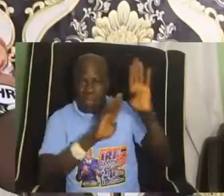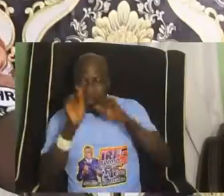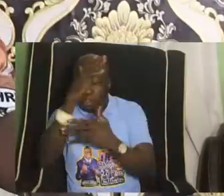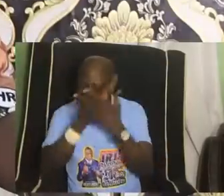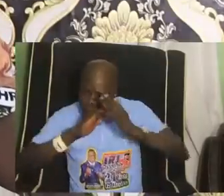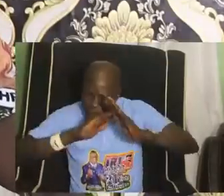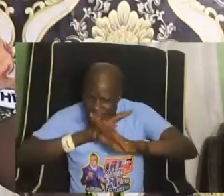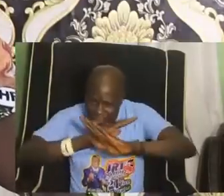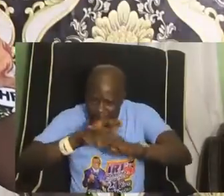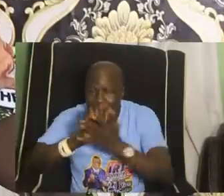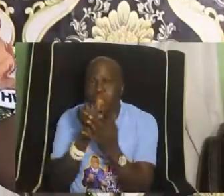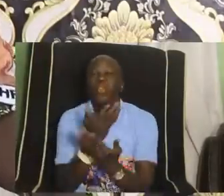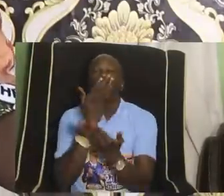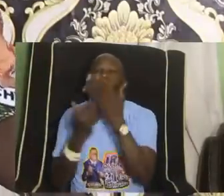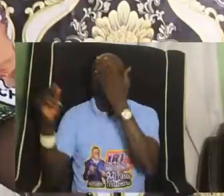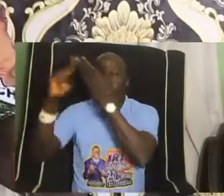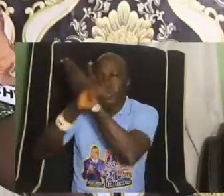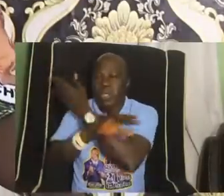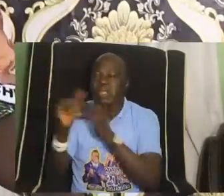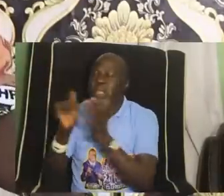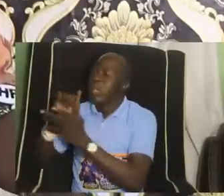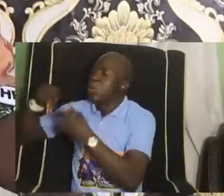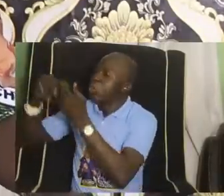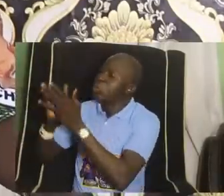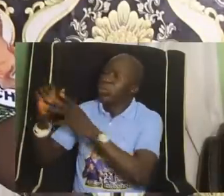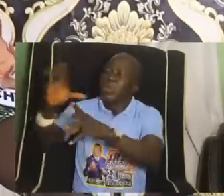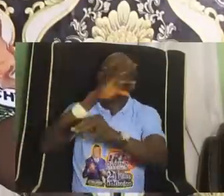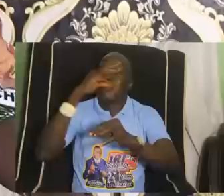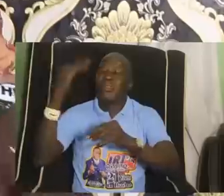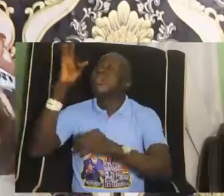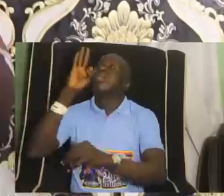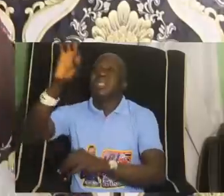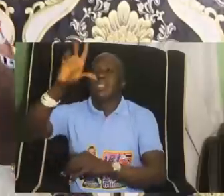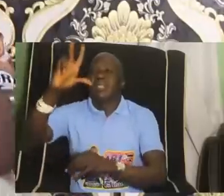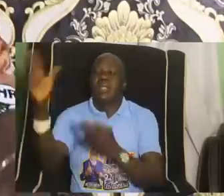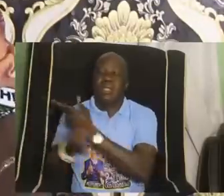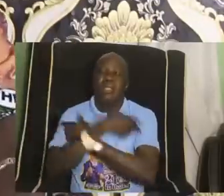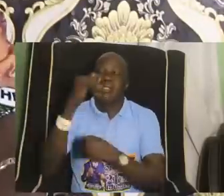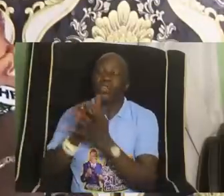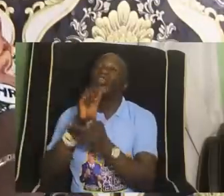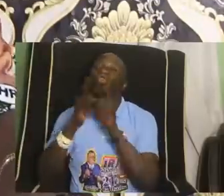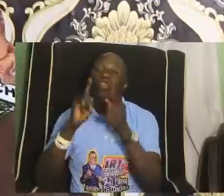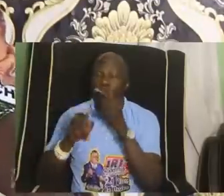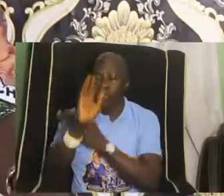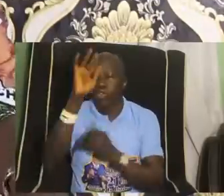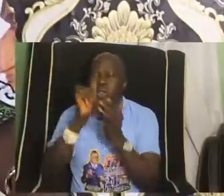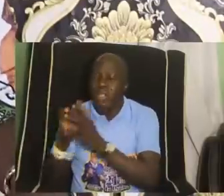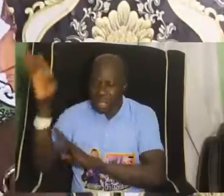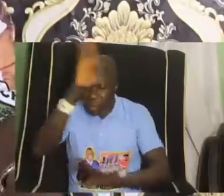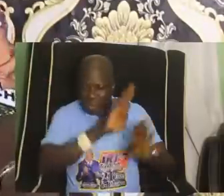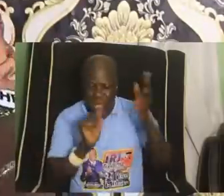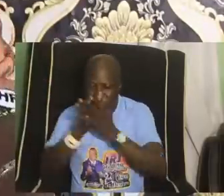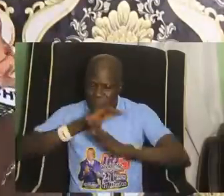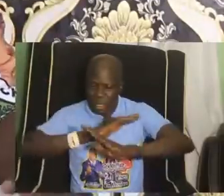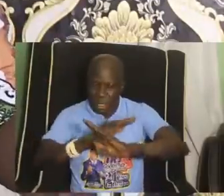dúró. There is a battle that delay your goodness. So ọba sáré lọ gbà àwọn ọjọ́ mẹ́ta. You will fast for 3 days. Kò bá Ọlọ́run sọ̀rọ̀. To talk to God. Ogun tí ń dáire rẹ dúró.